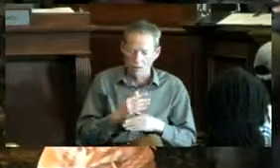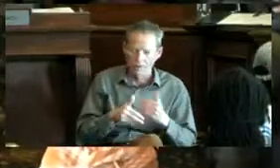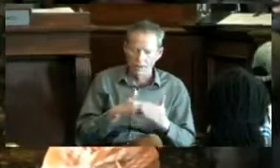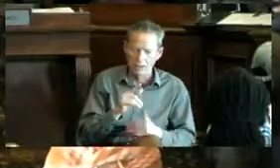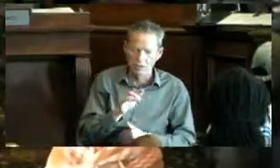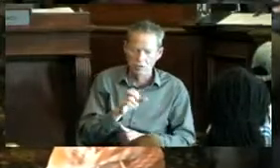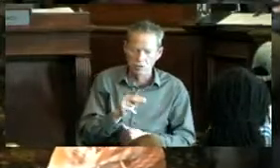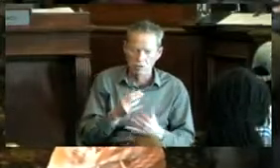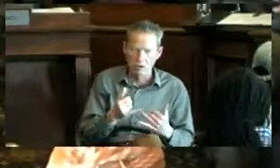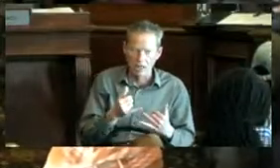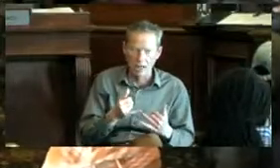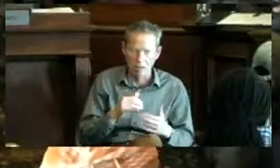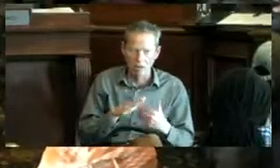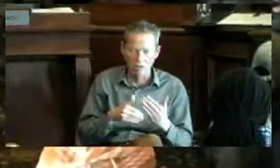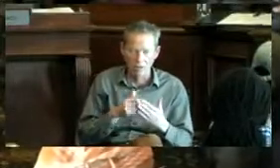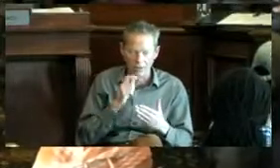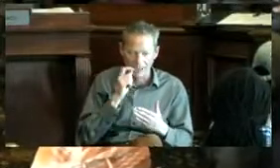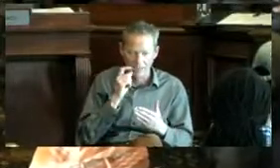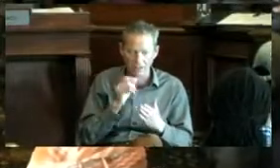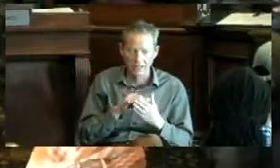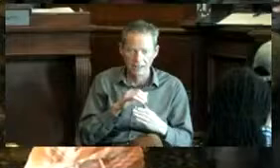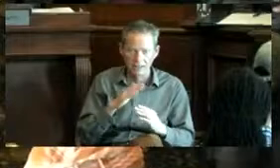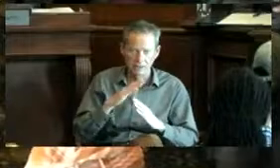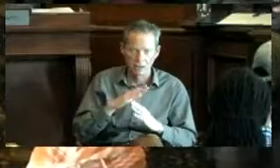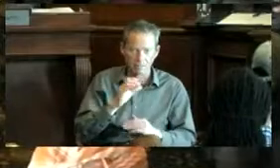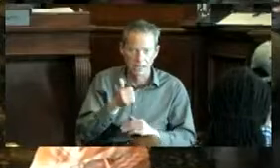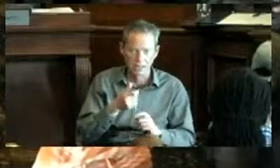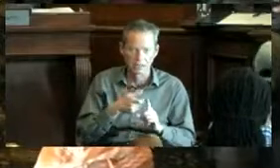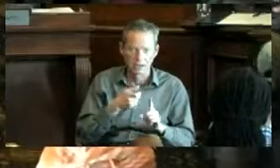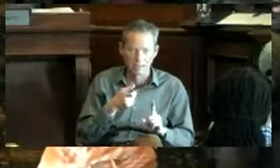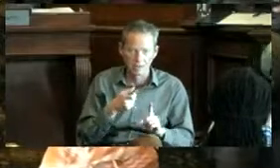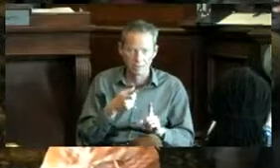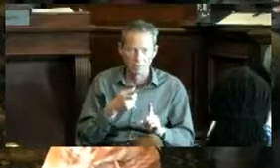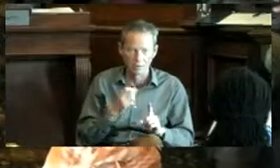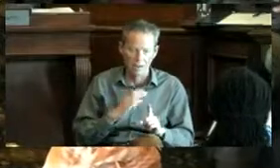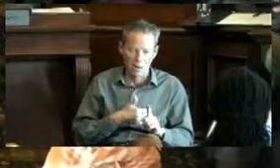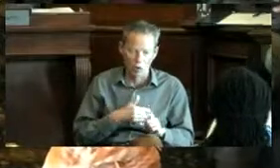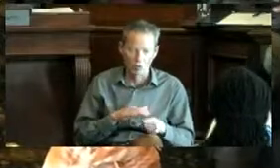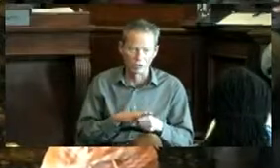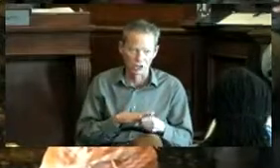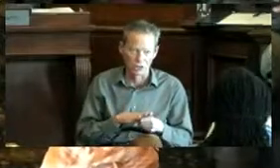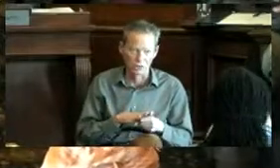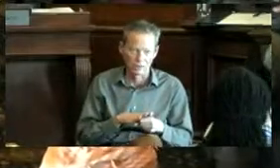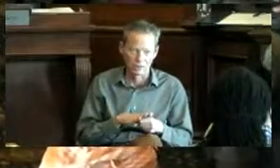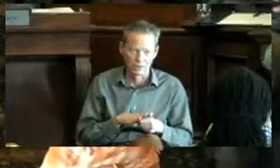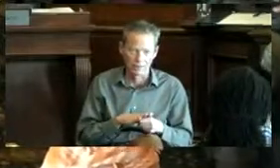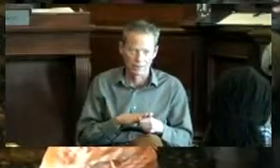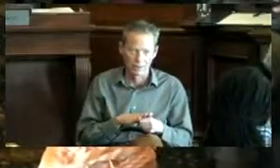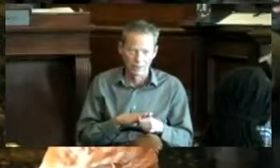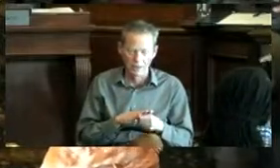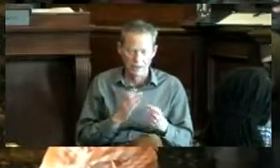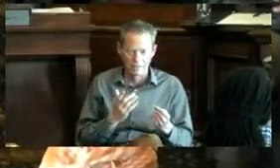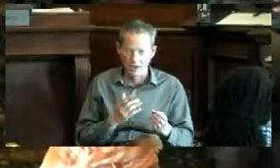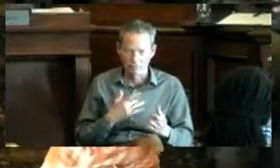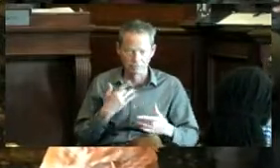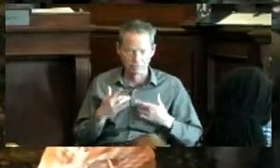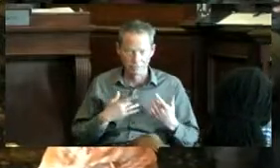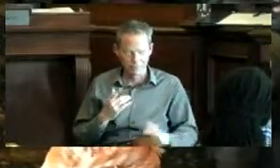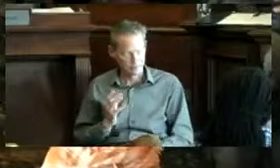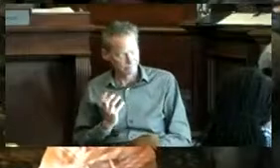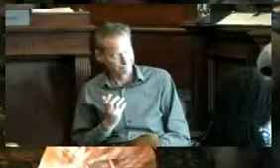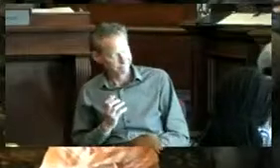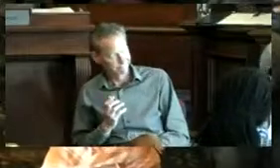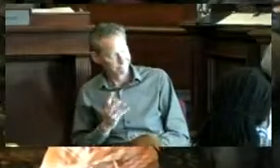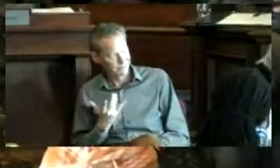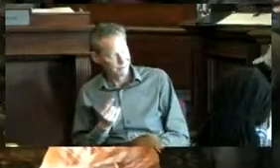grower cups, all of the cannabis that is in the top 10 is coming out of our region. They are fire. Like, I'm like,